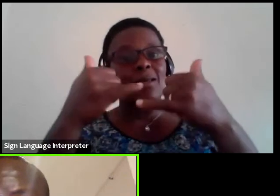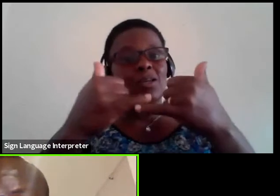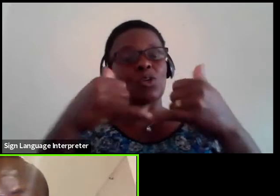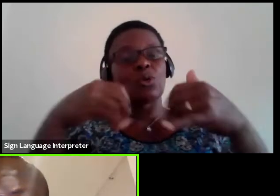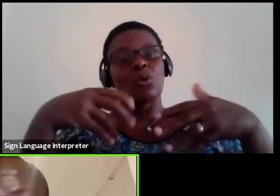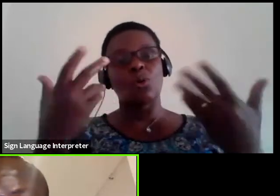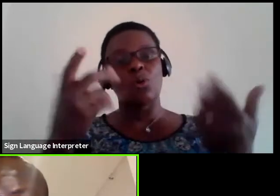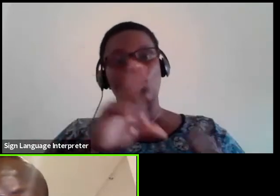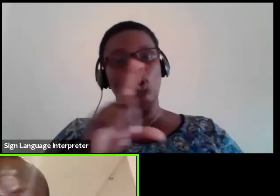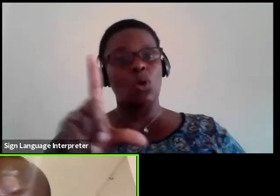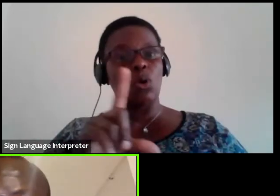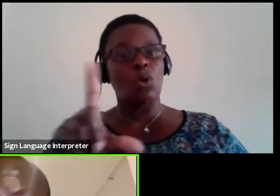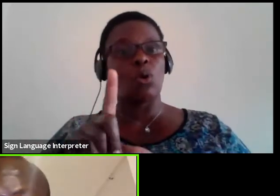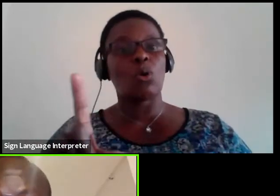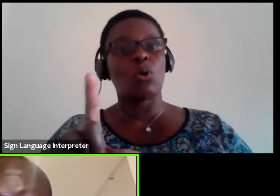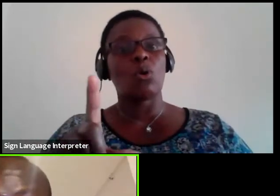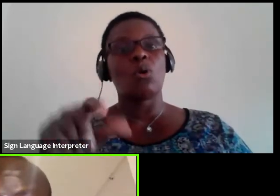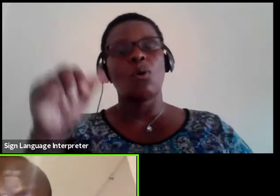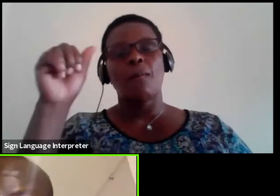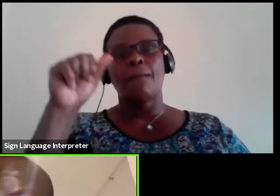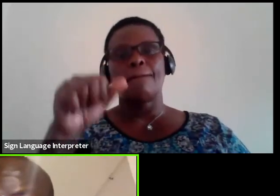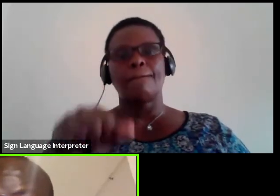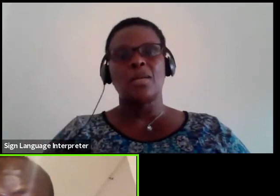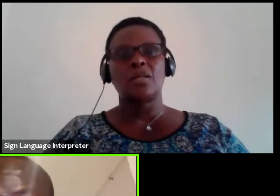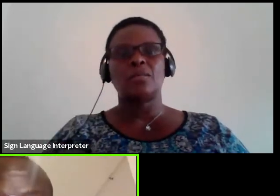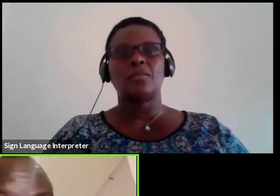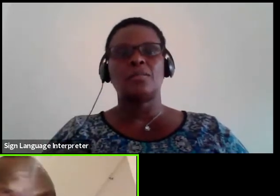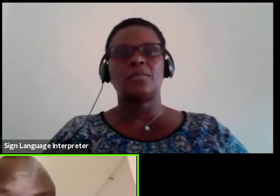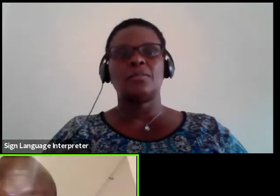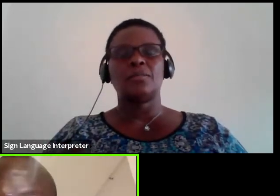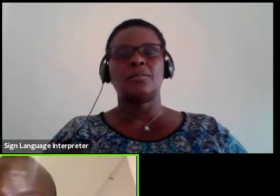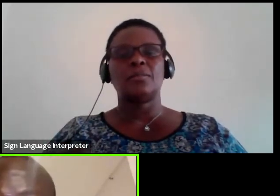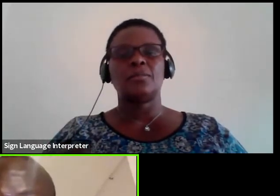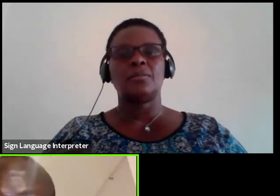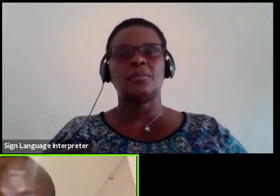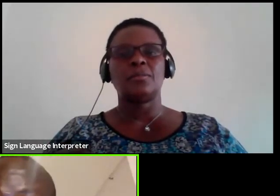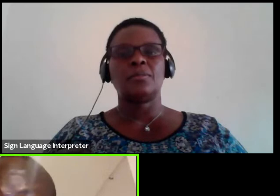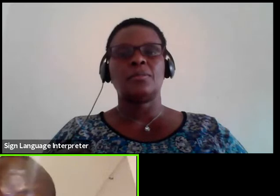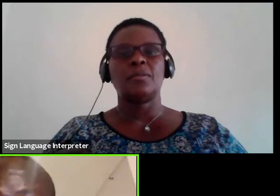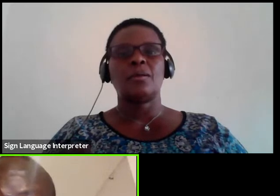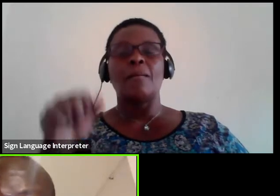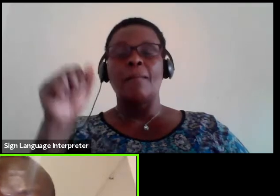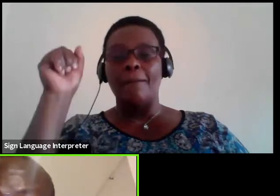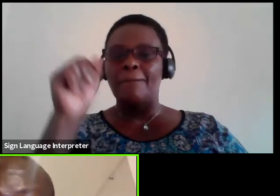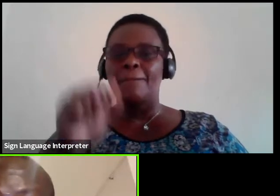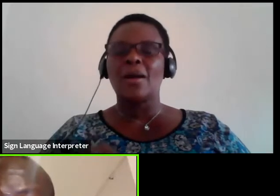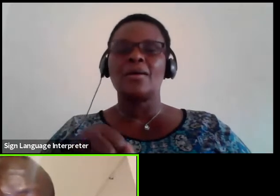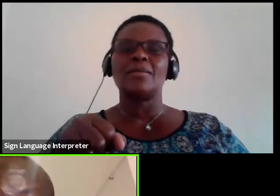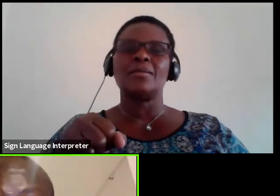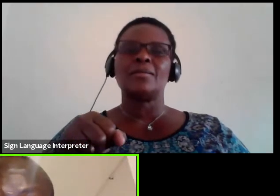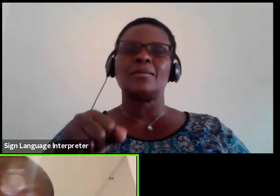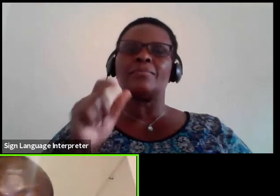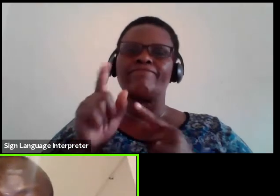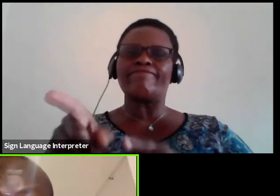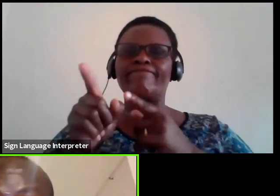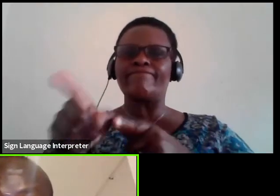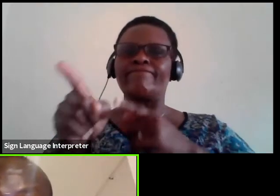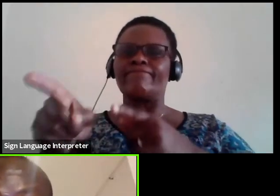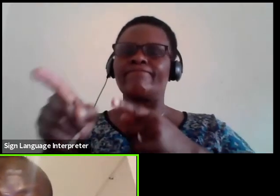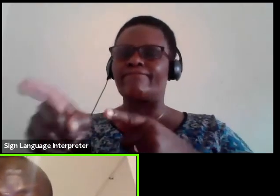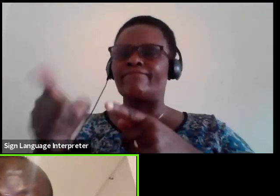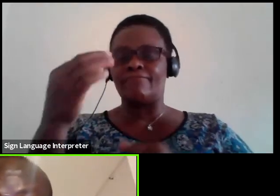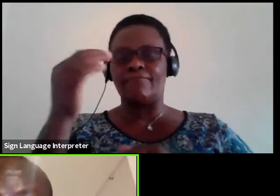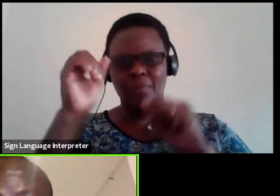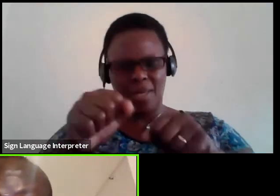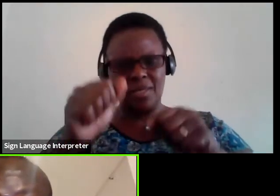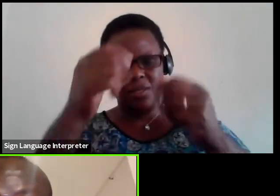saying, to start hitting them where it matters. If they don't respect your privacy, then they shouldn't get your